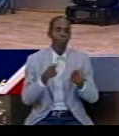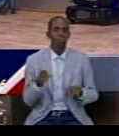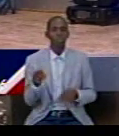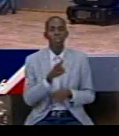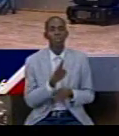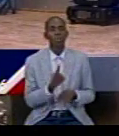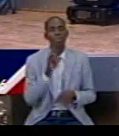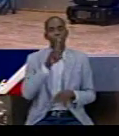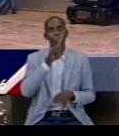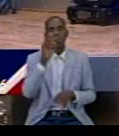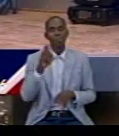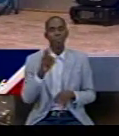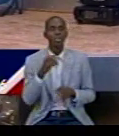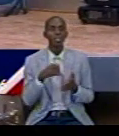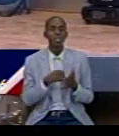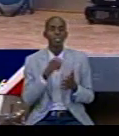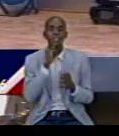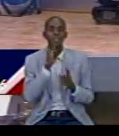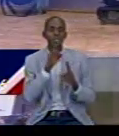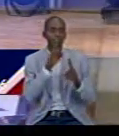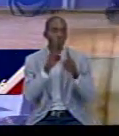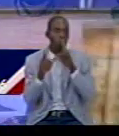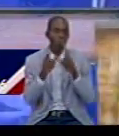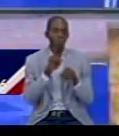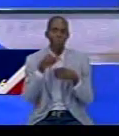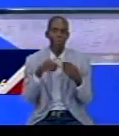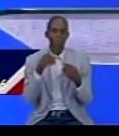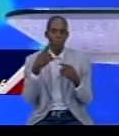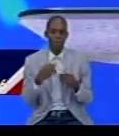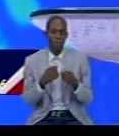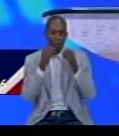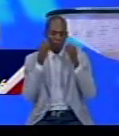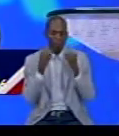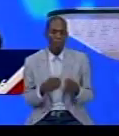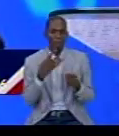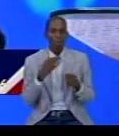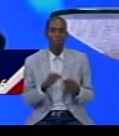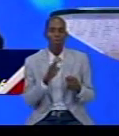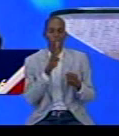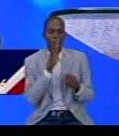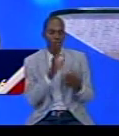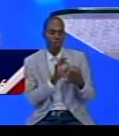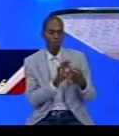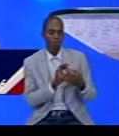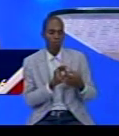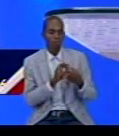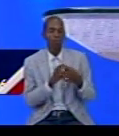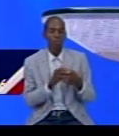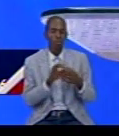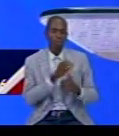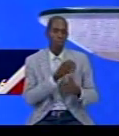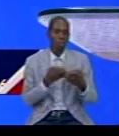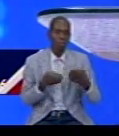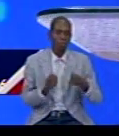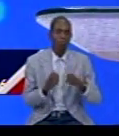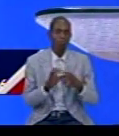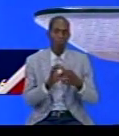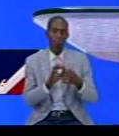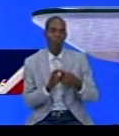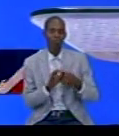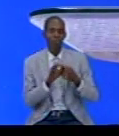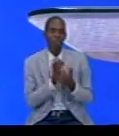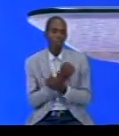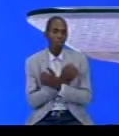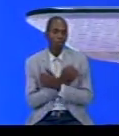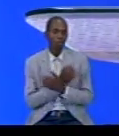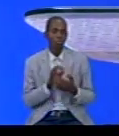It's talking about the power of united effort, united love, united skill,